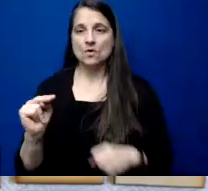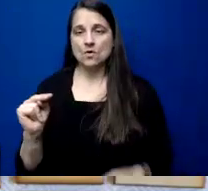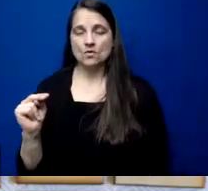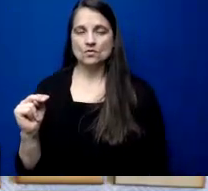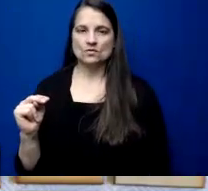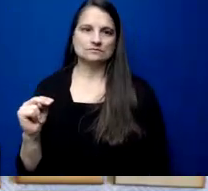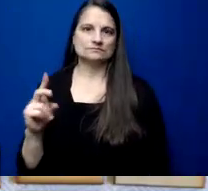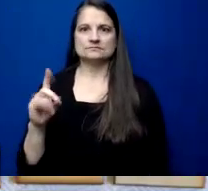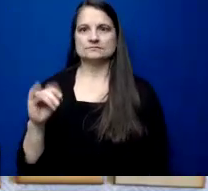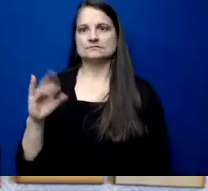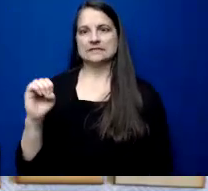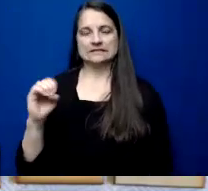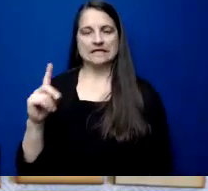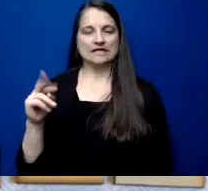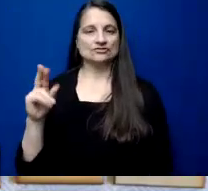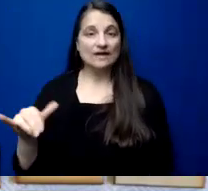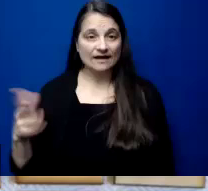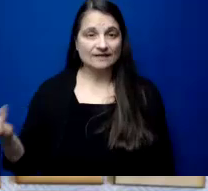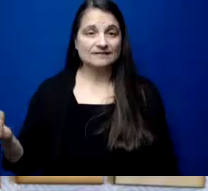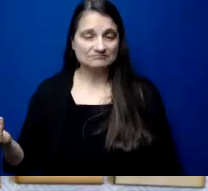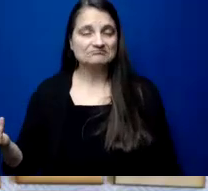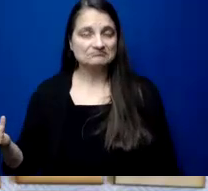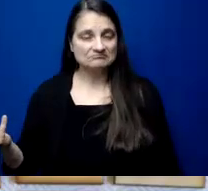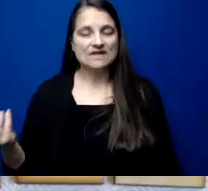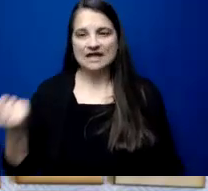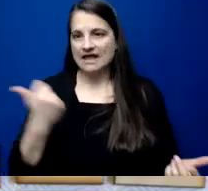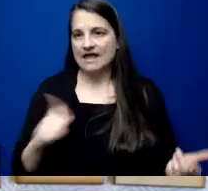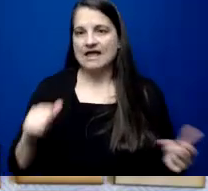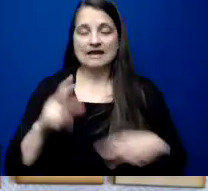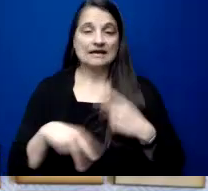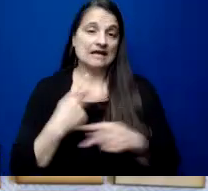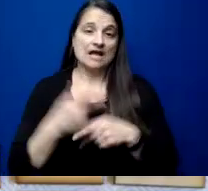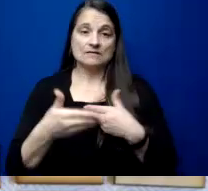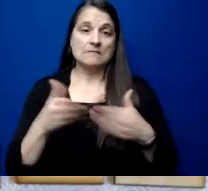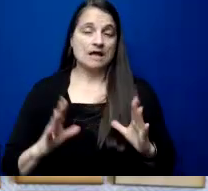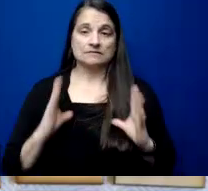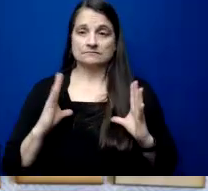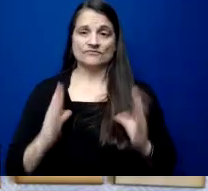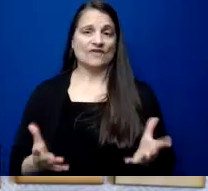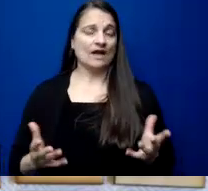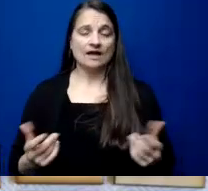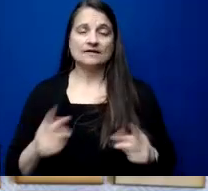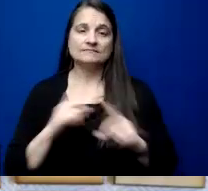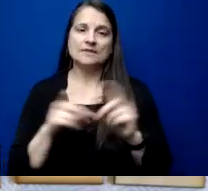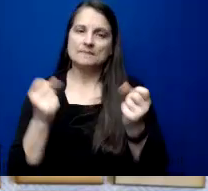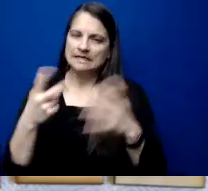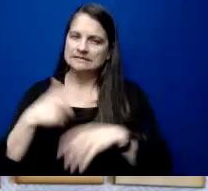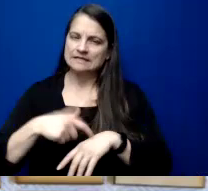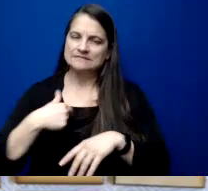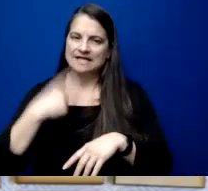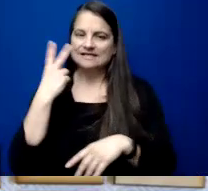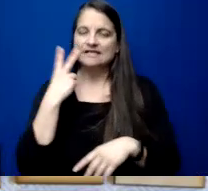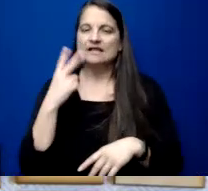like dice tray. So you could have any type of box will do, but if you also, a lot of times I see them with like a